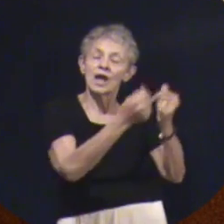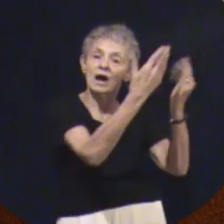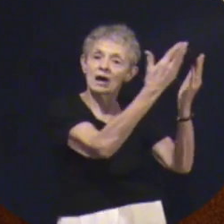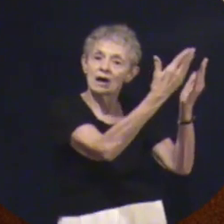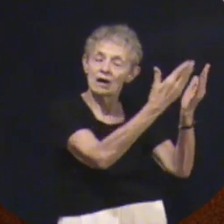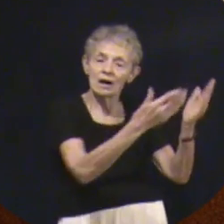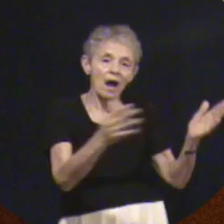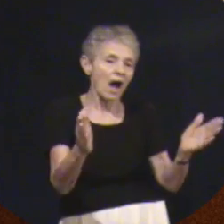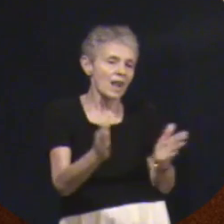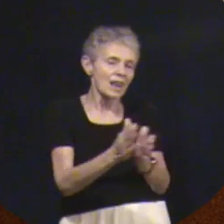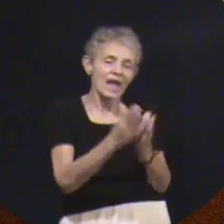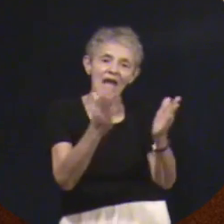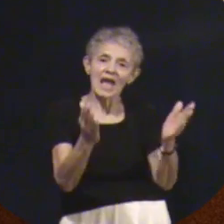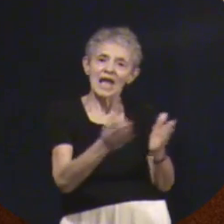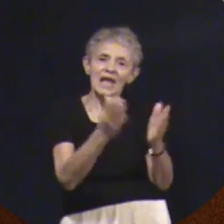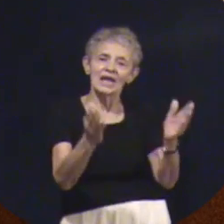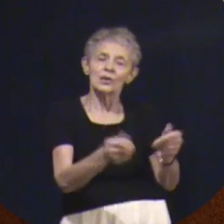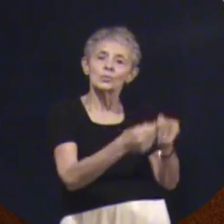Alleluia,